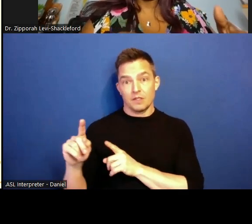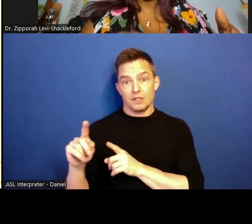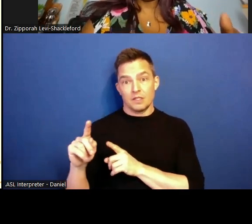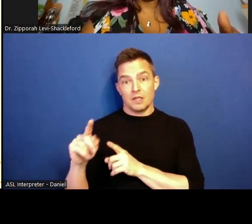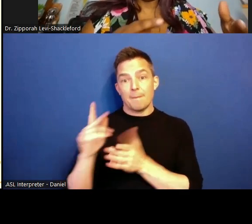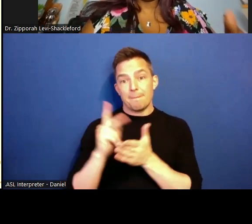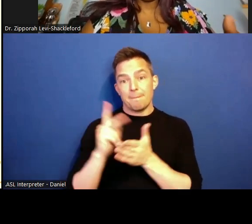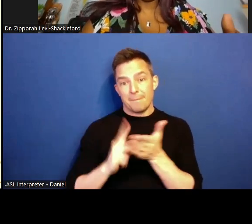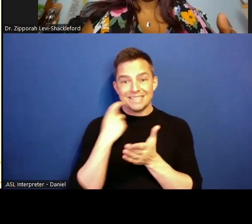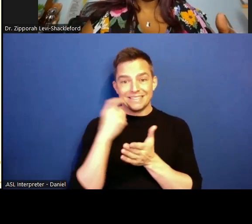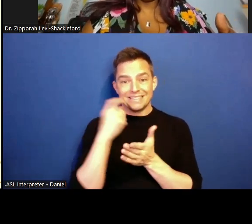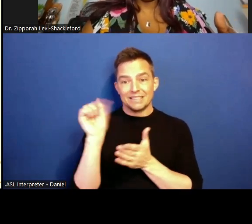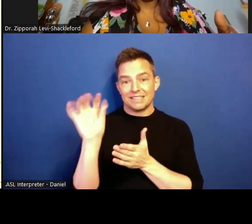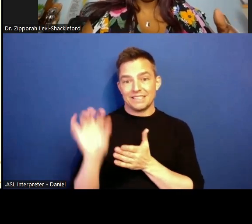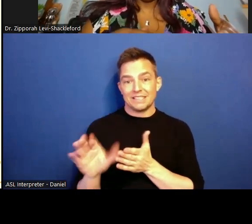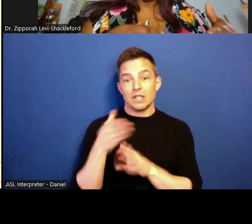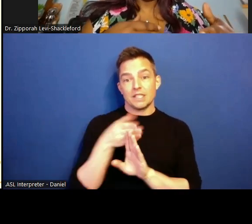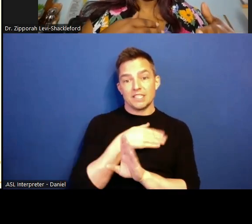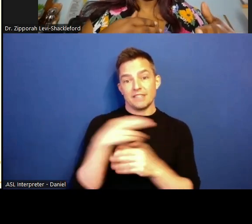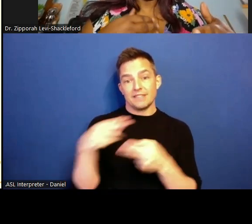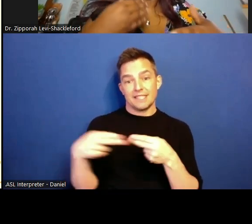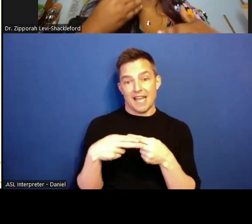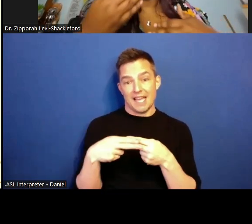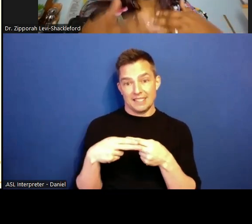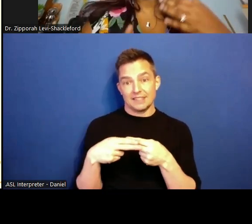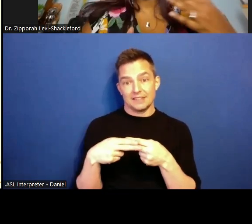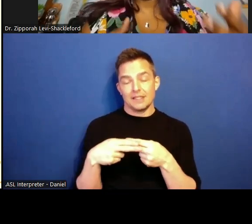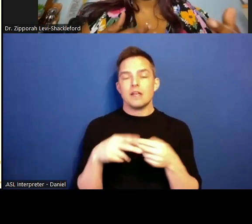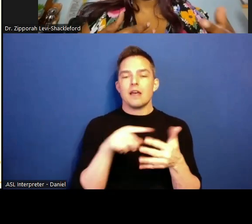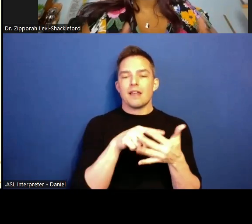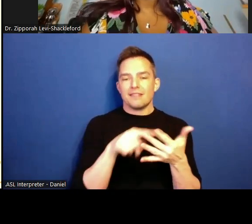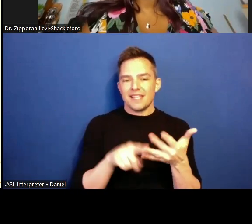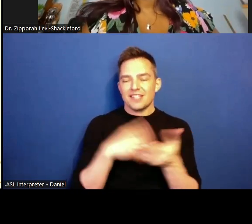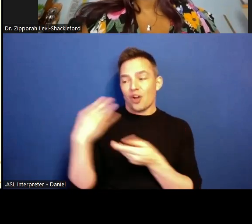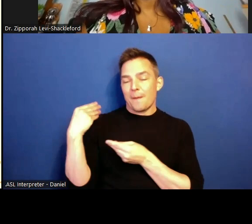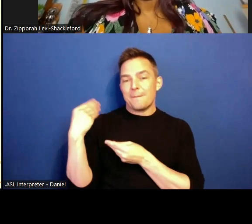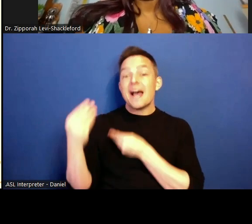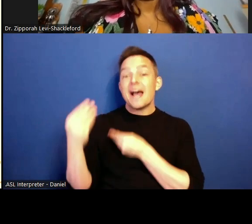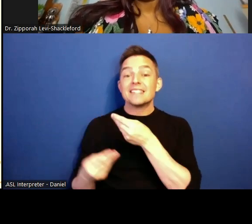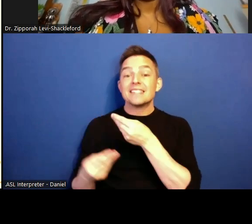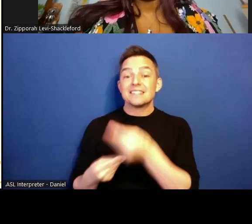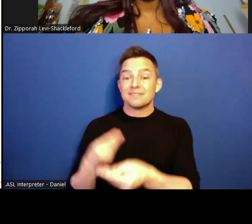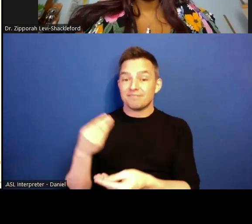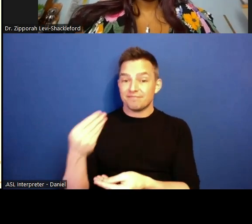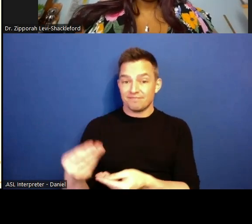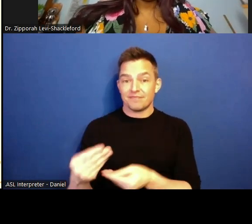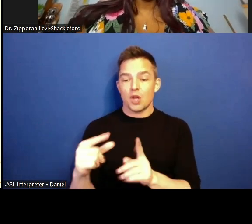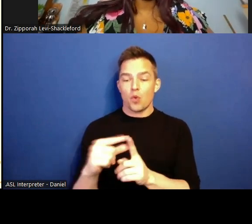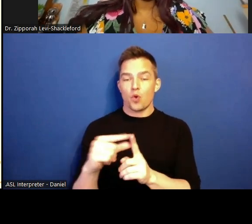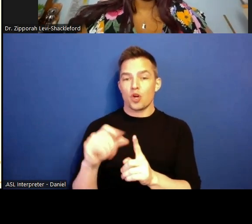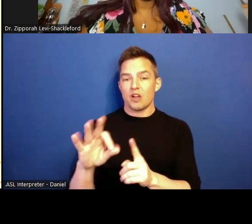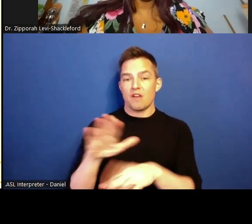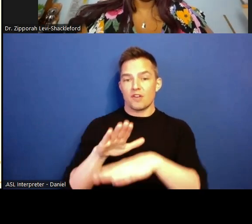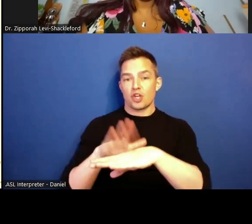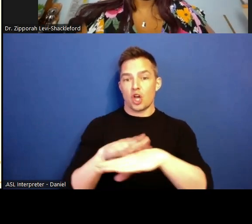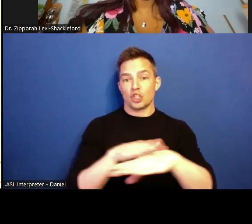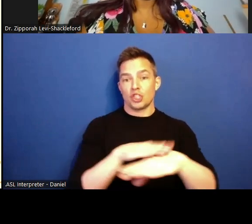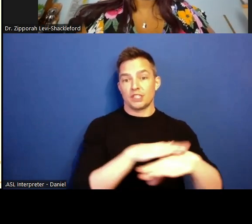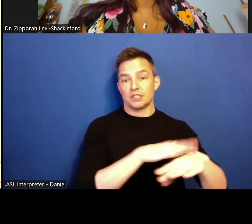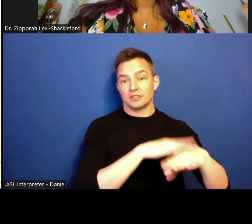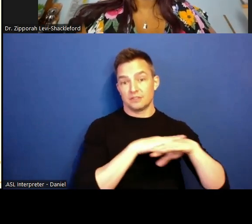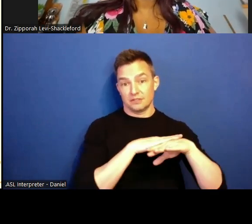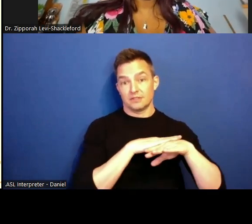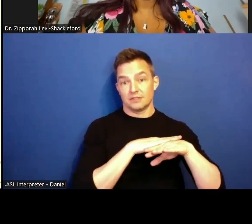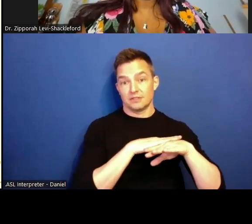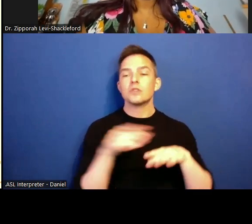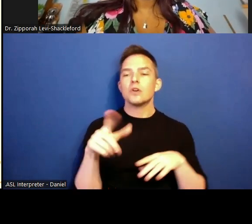pieces that I just shared on the previous side. Those are passed down as kind of like a word of caution. So you